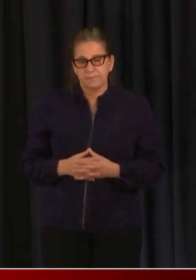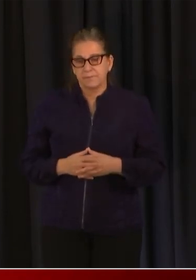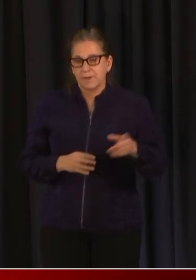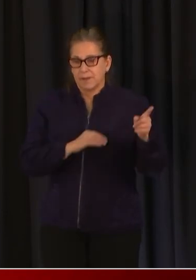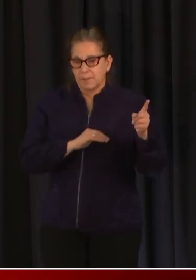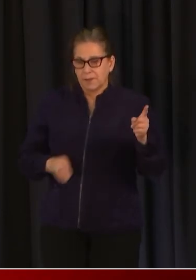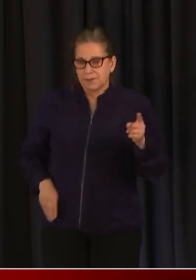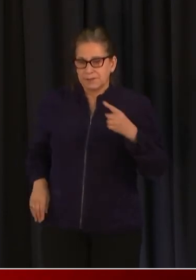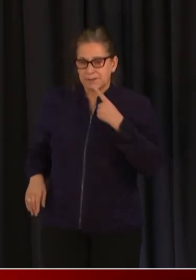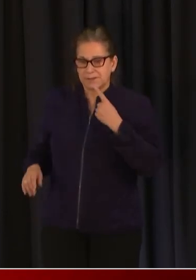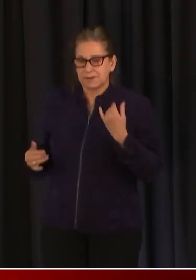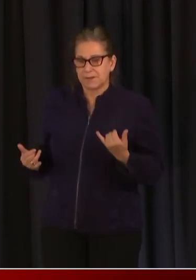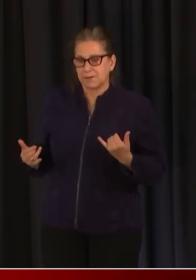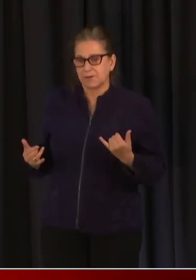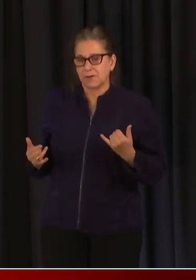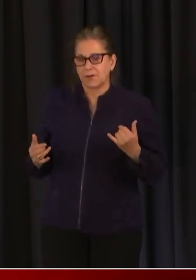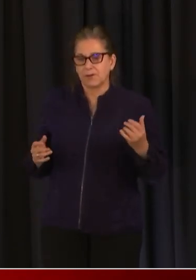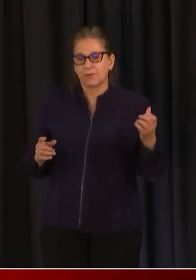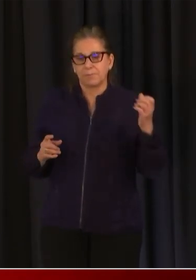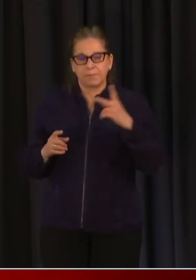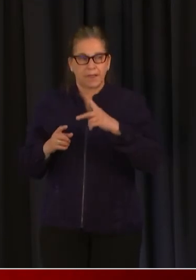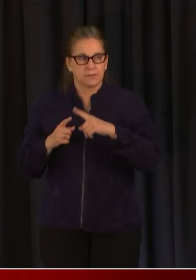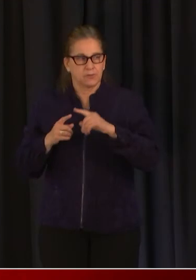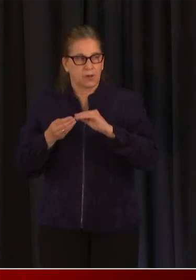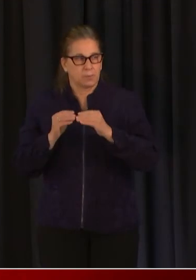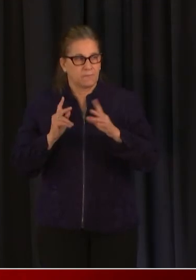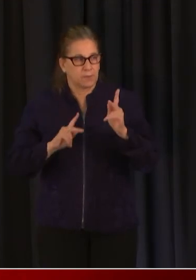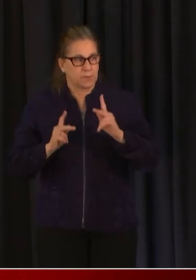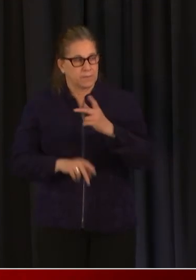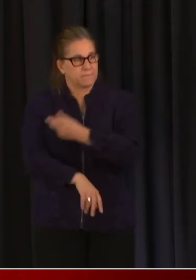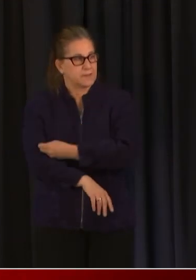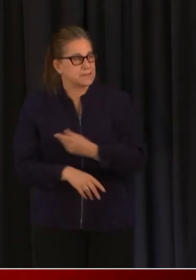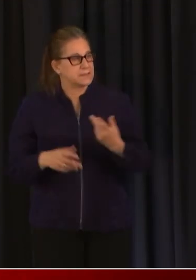we go back to the number of people vaccinated,